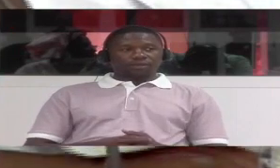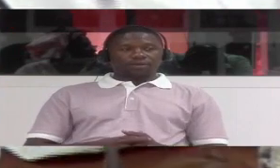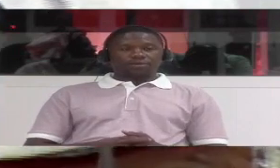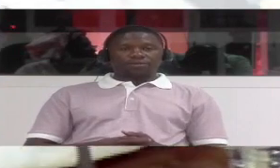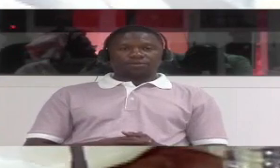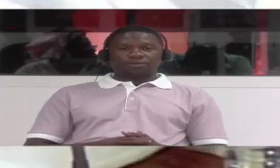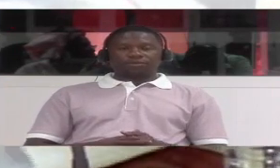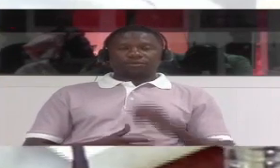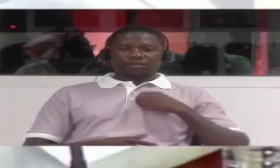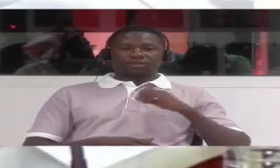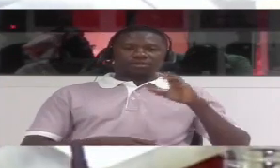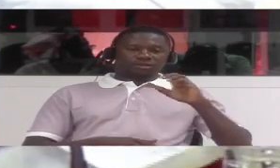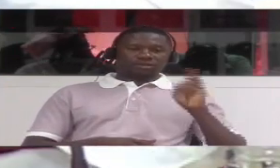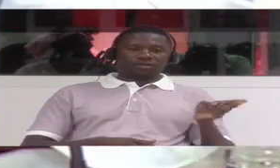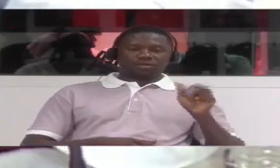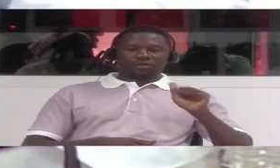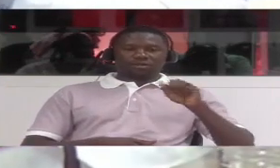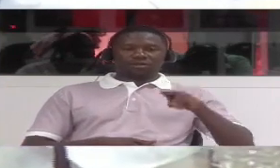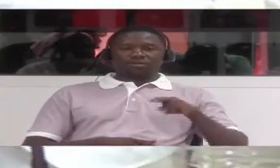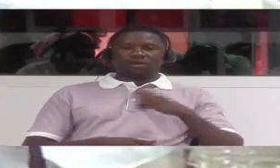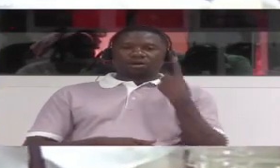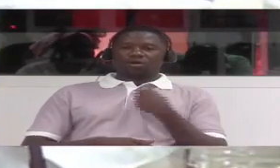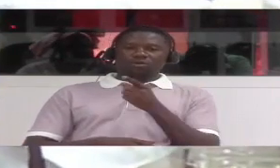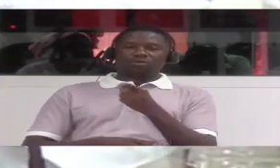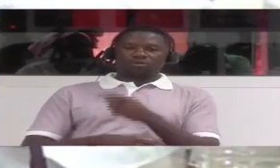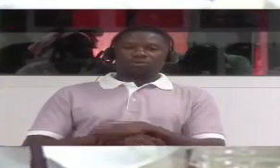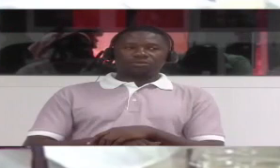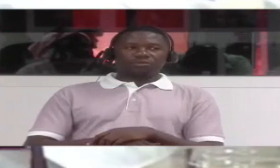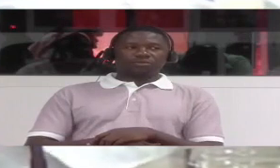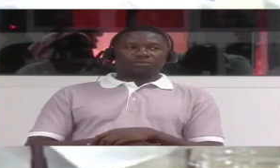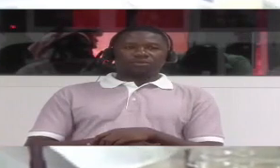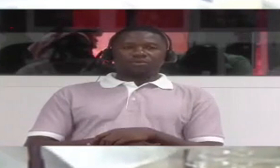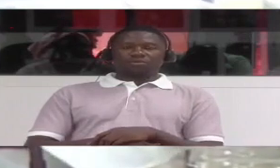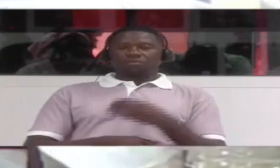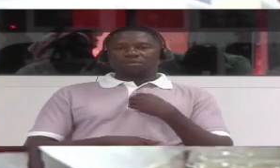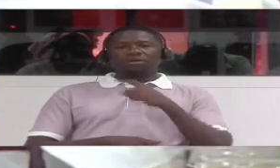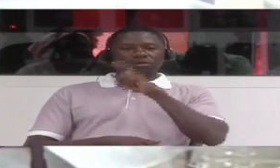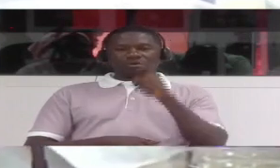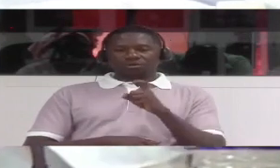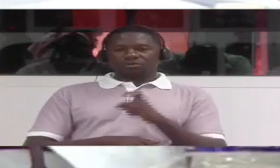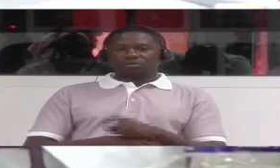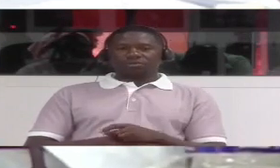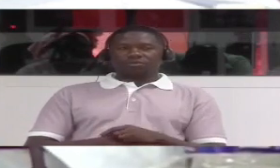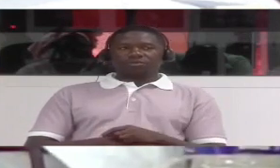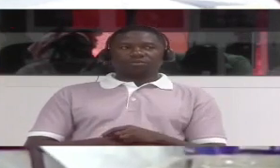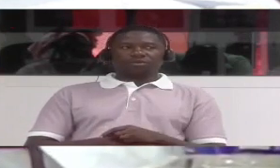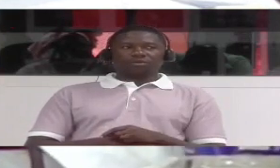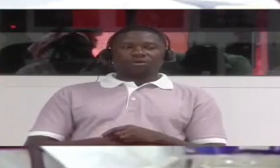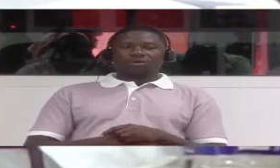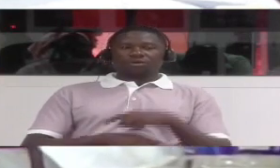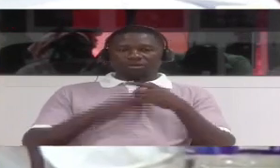Mr. Chow. Mr. Chow. Nagalef. How are you? Well, limay lache man, what I want to ask is that moy freedom yim